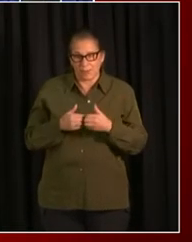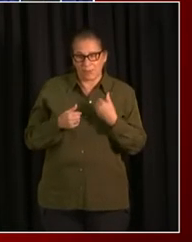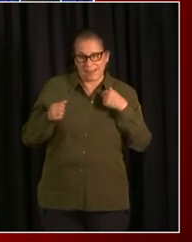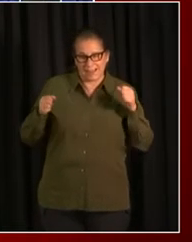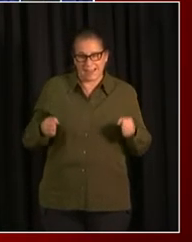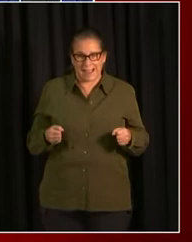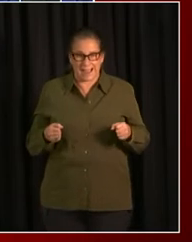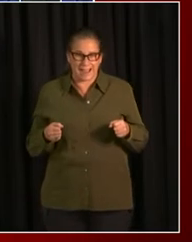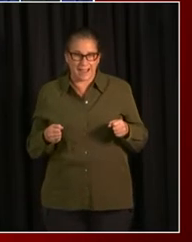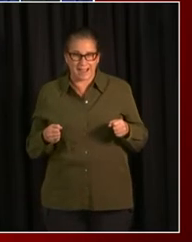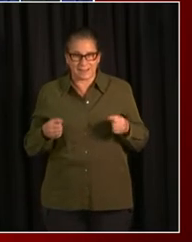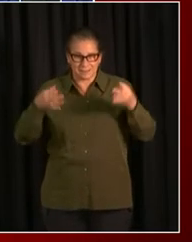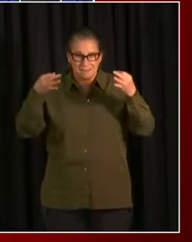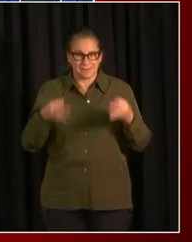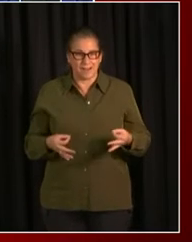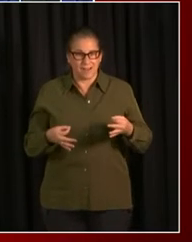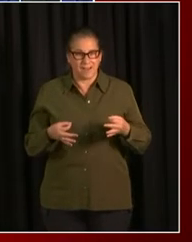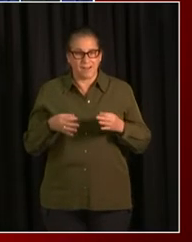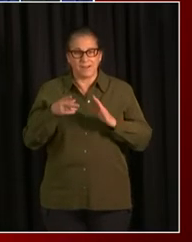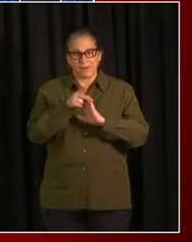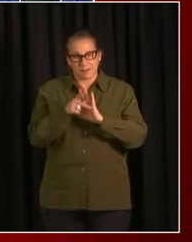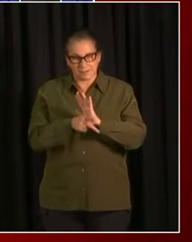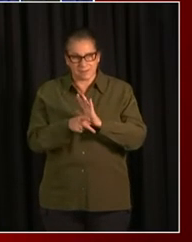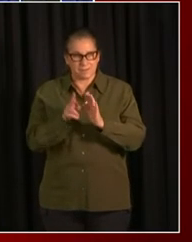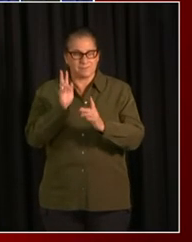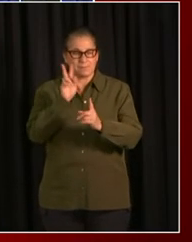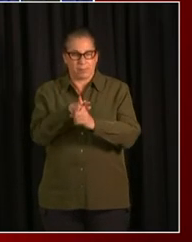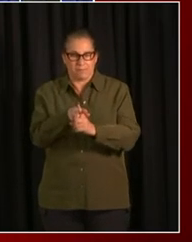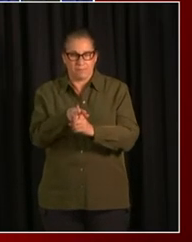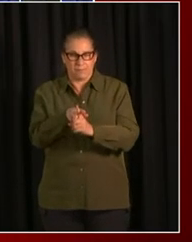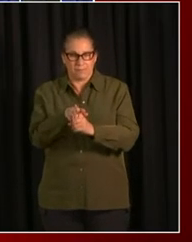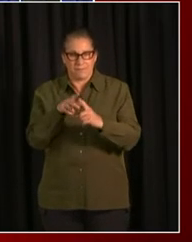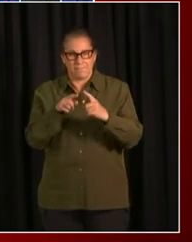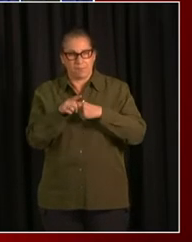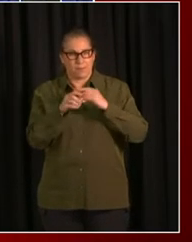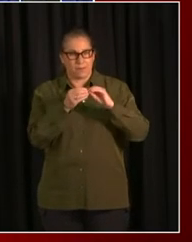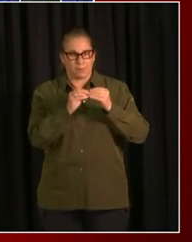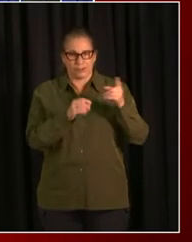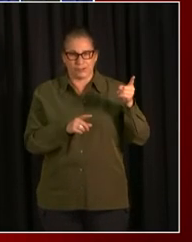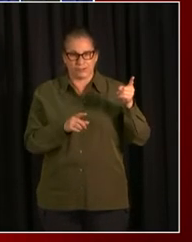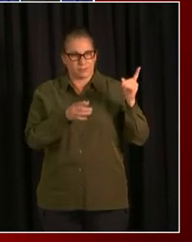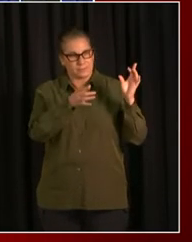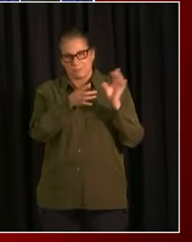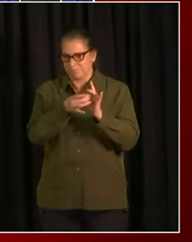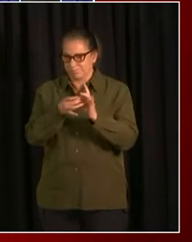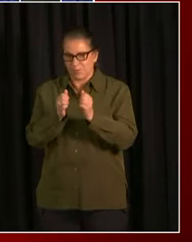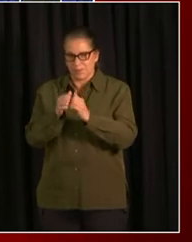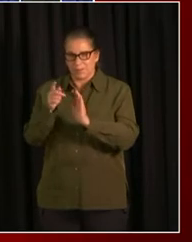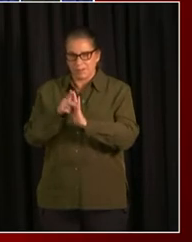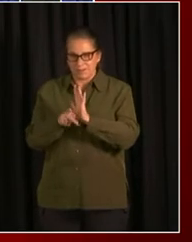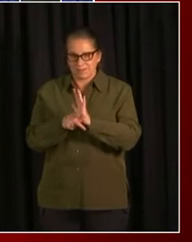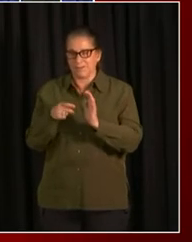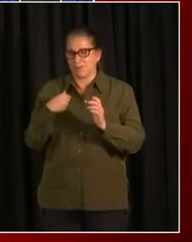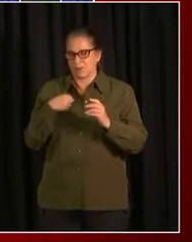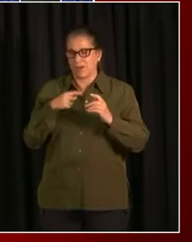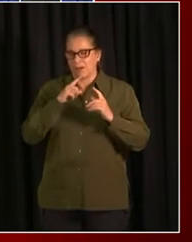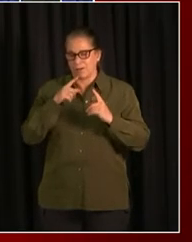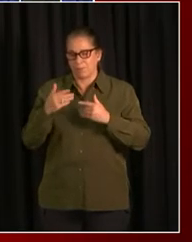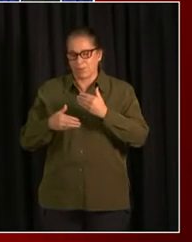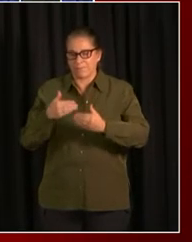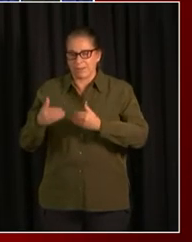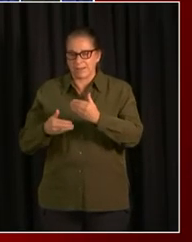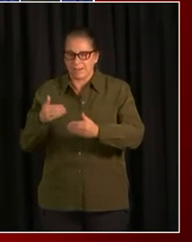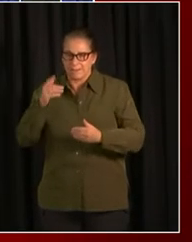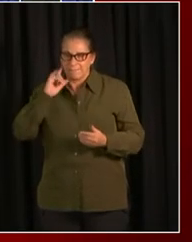prioritize reopening. So thank you for the question, highlighting all the different moving parts here. Thank you,